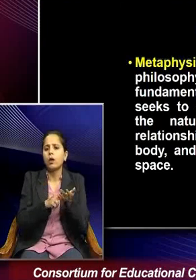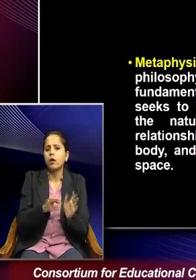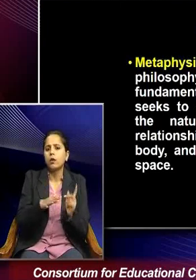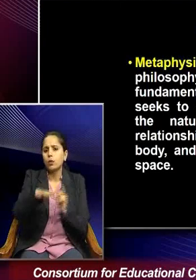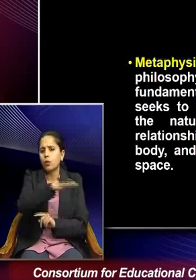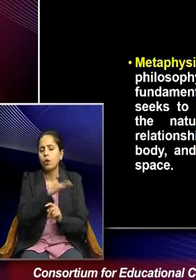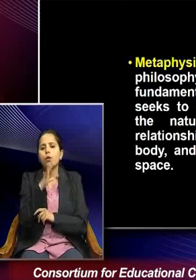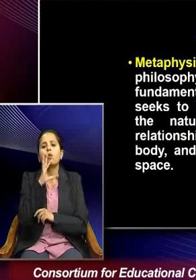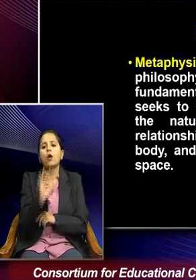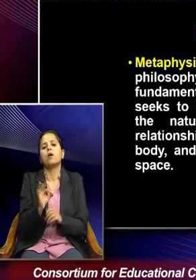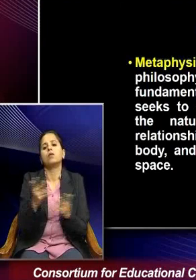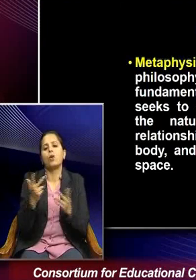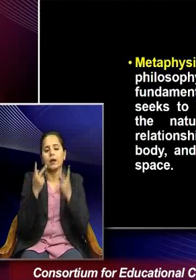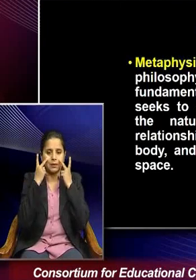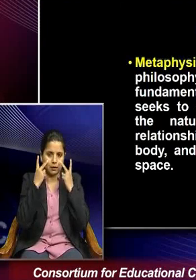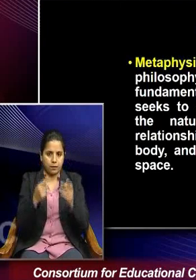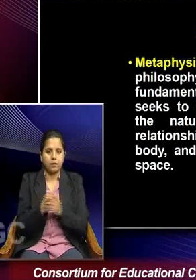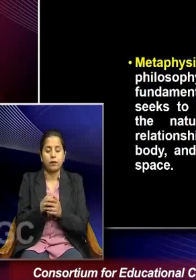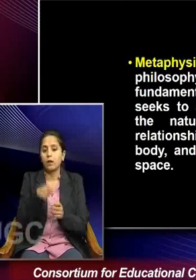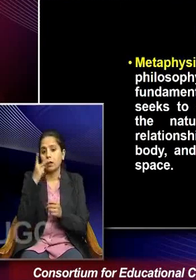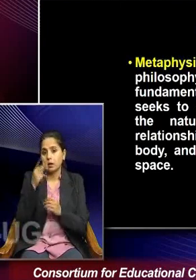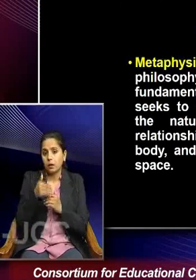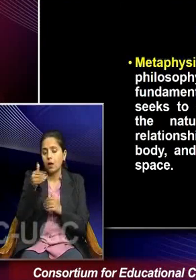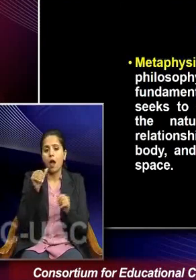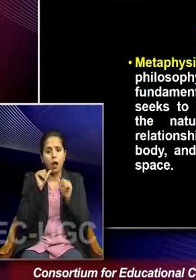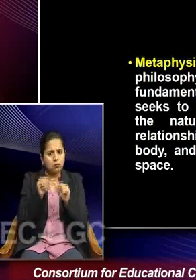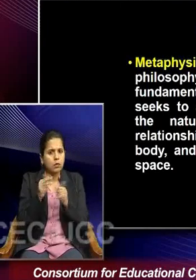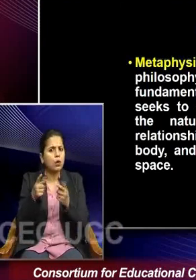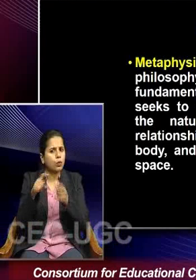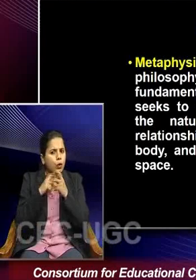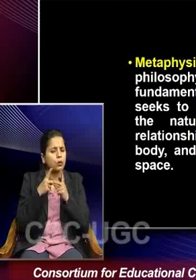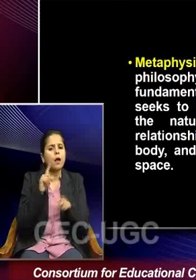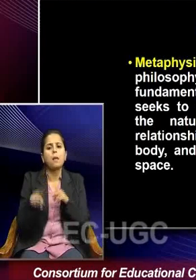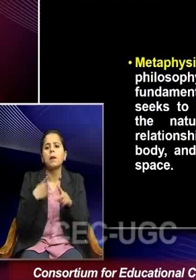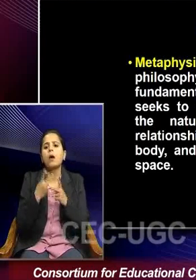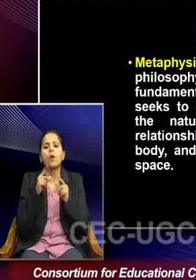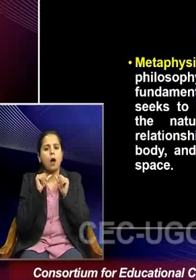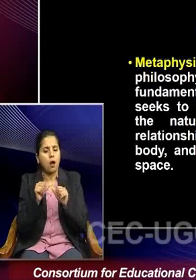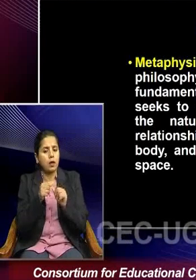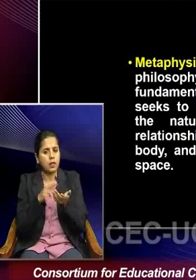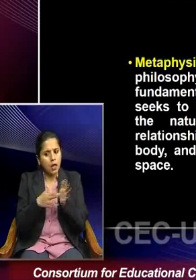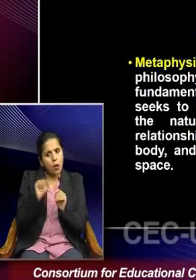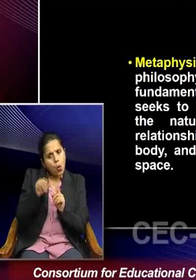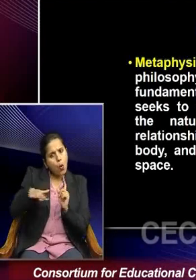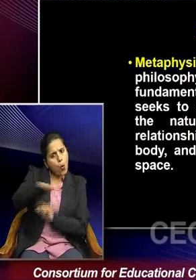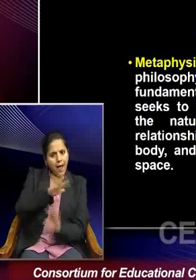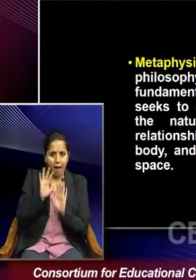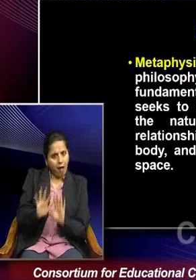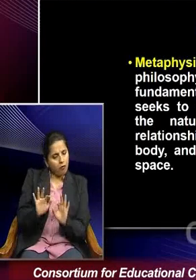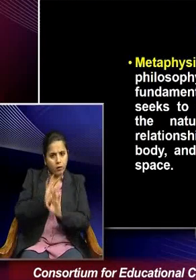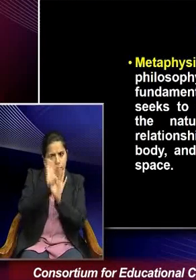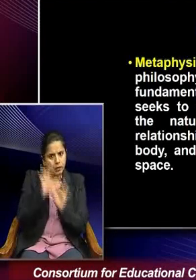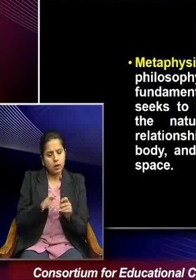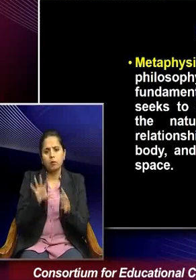of reality. It seeks to answer questions about the nature of existence,